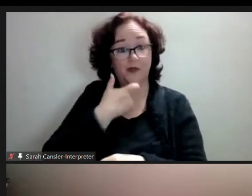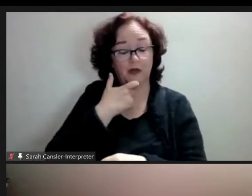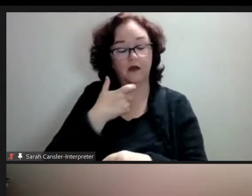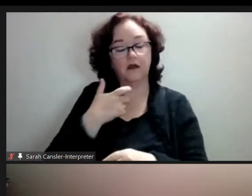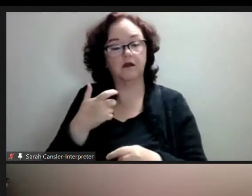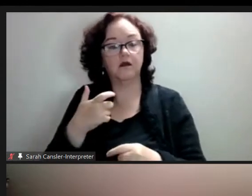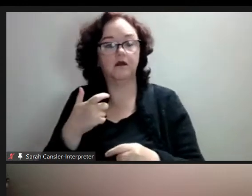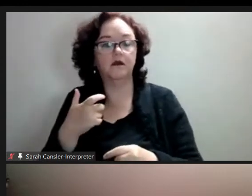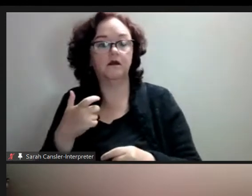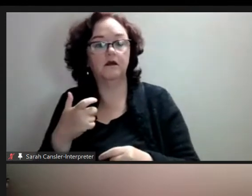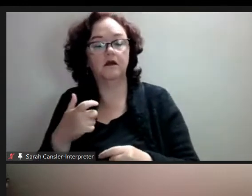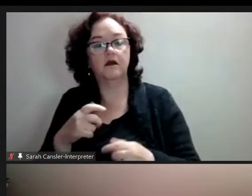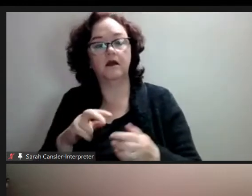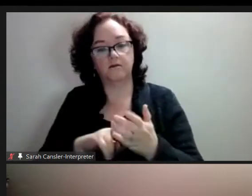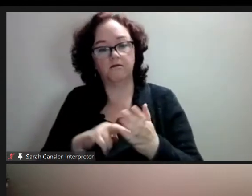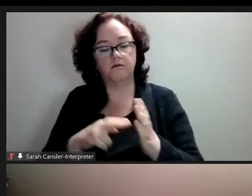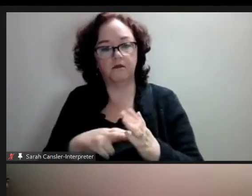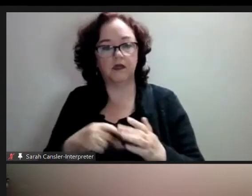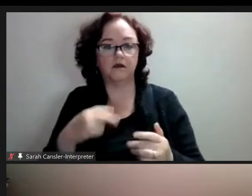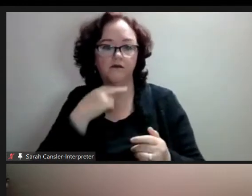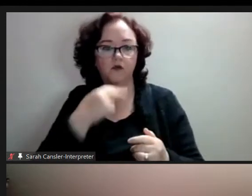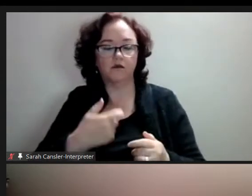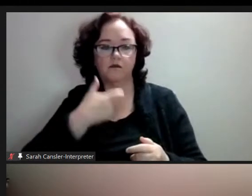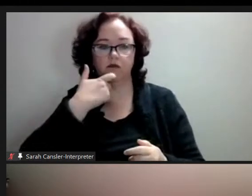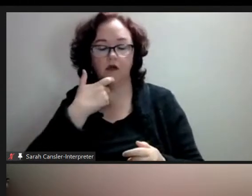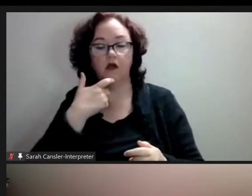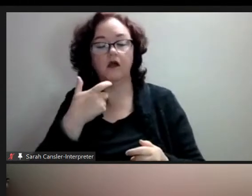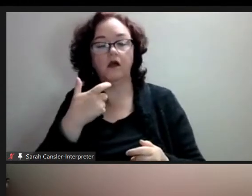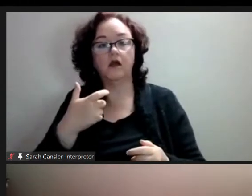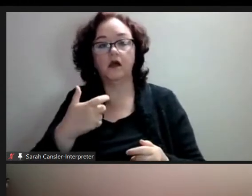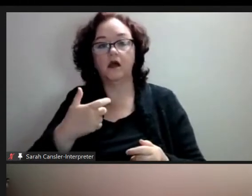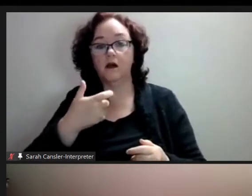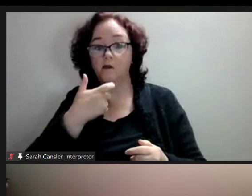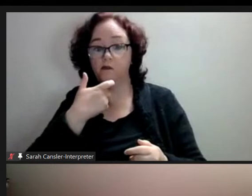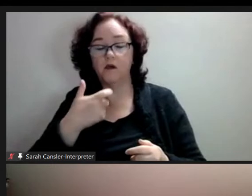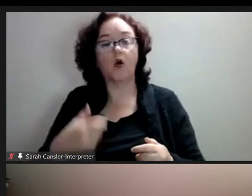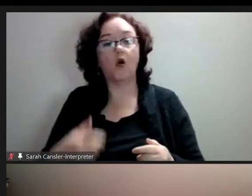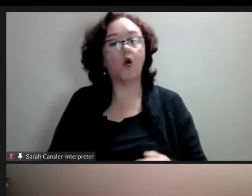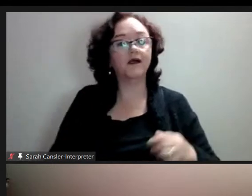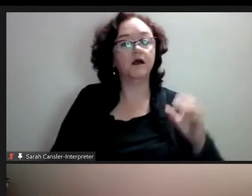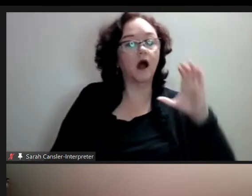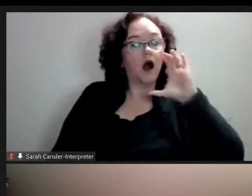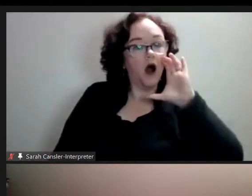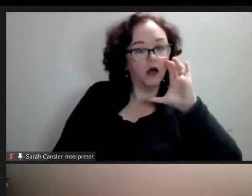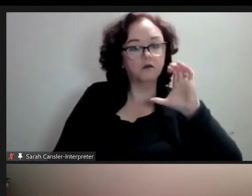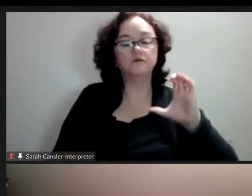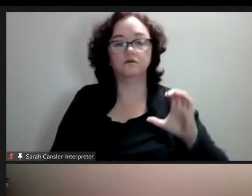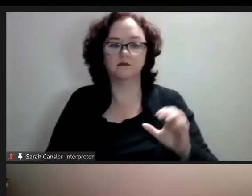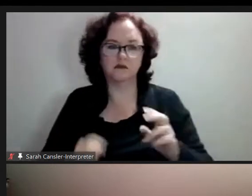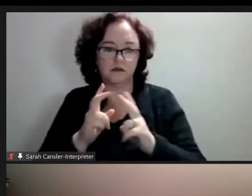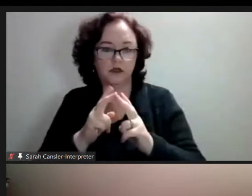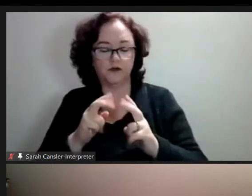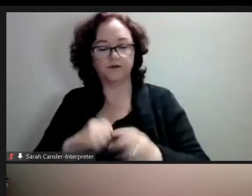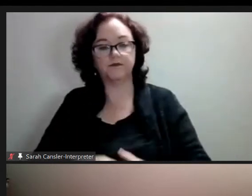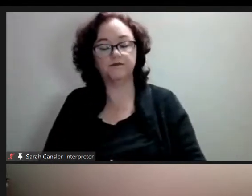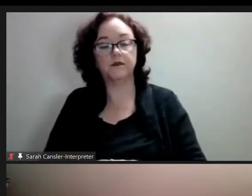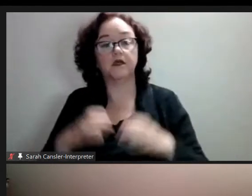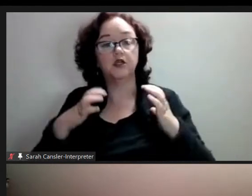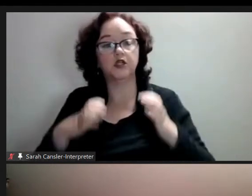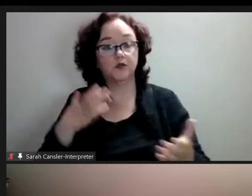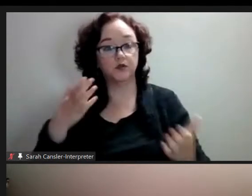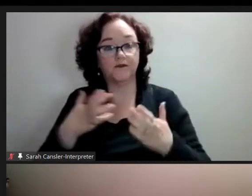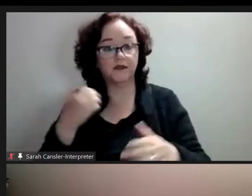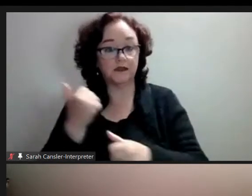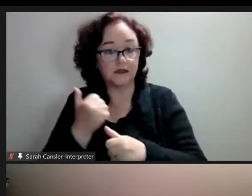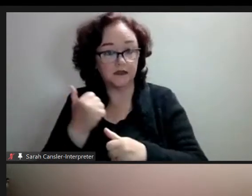the reach of their voice, or they have handheld megaphones if they're required. The customer service reps and customer service assistants, they